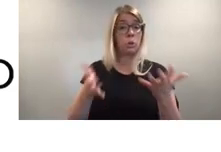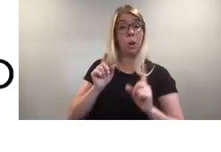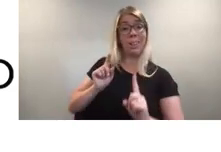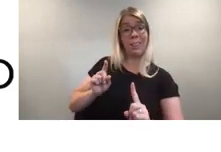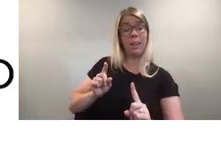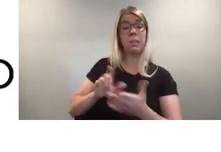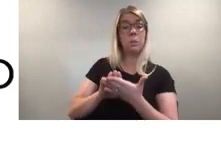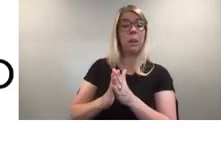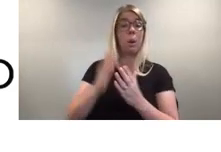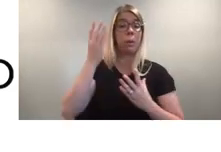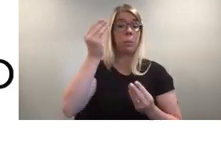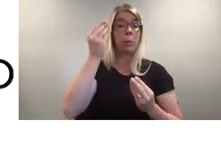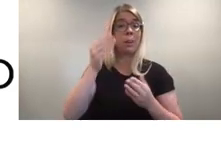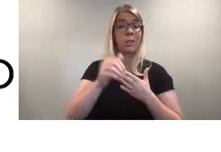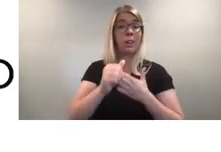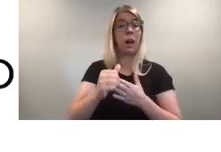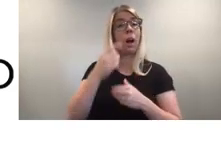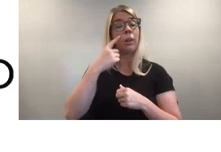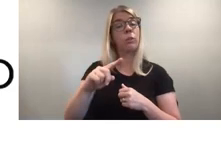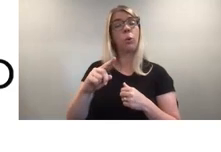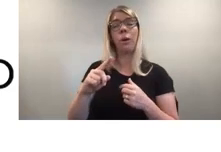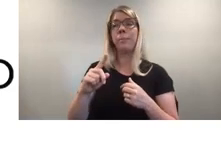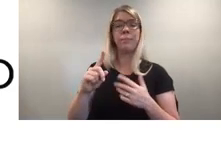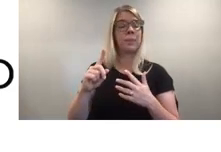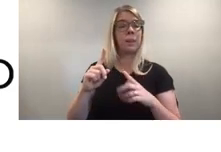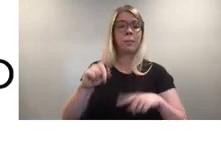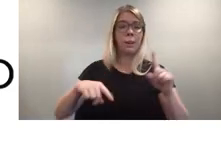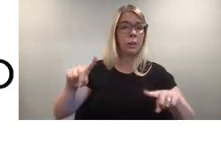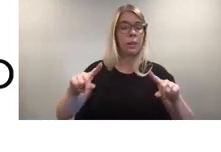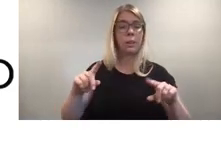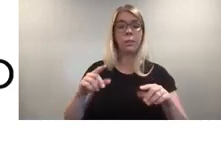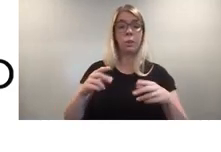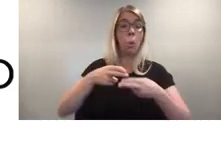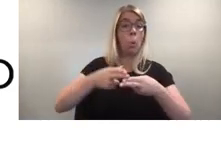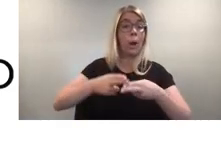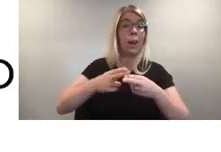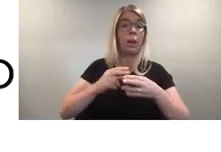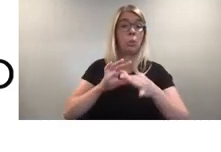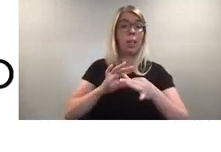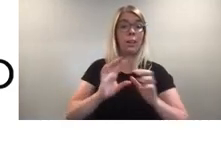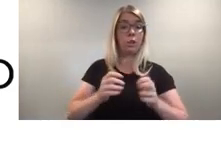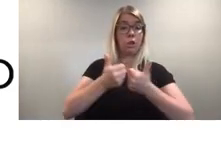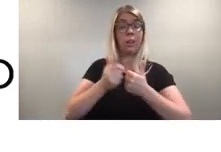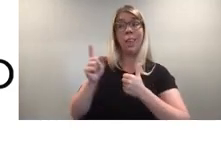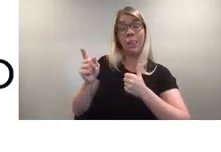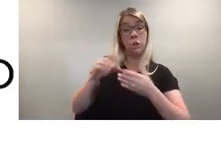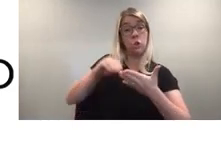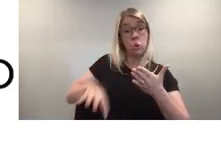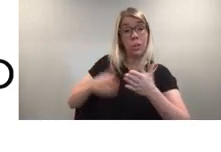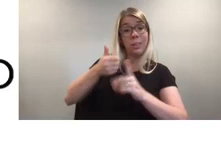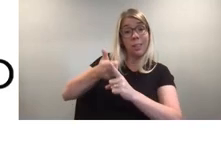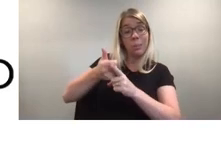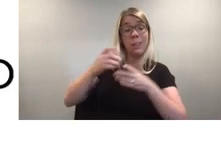an information guide on various weight-related challenges for the public. And so they led the creation of this textbook. They divided the chapters